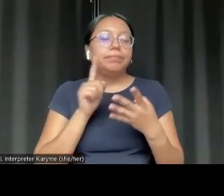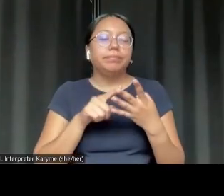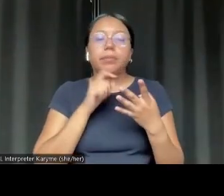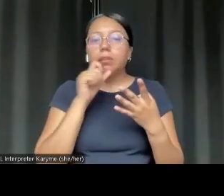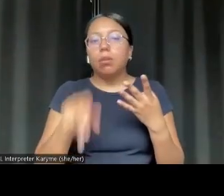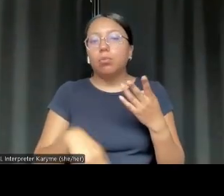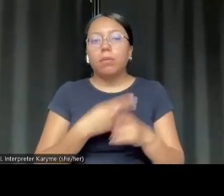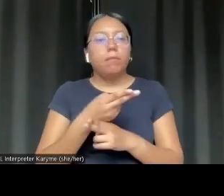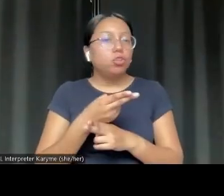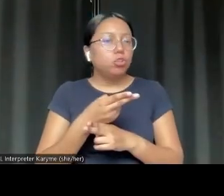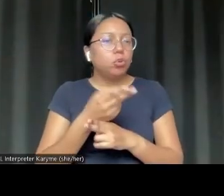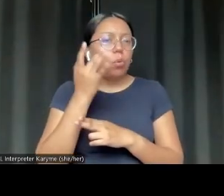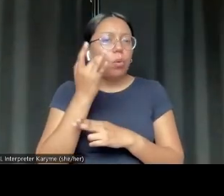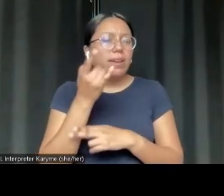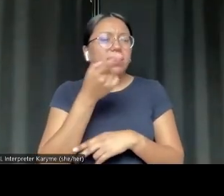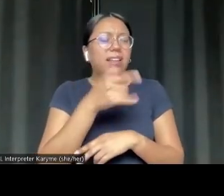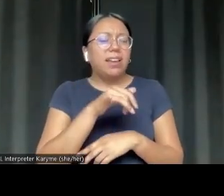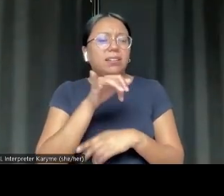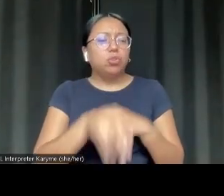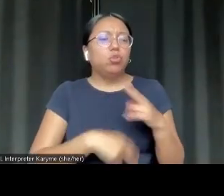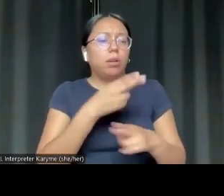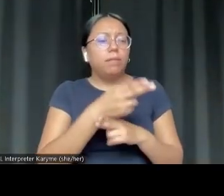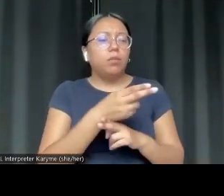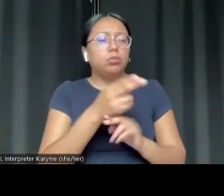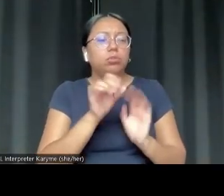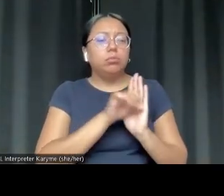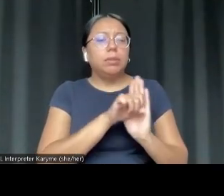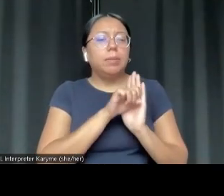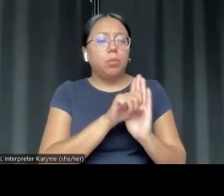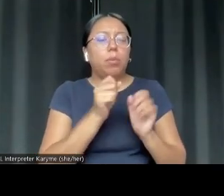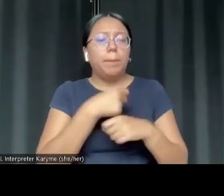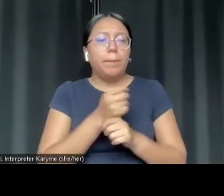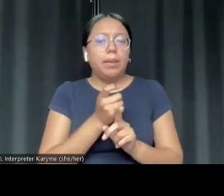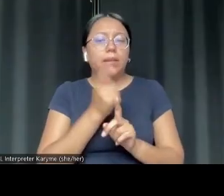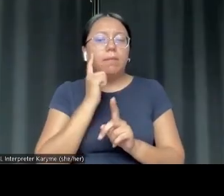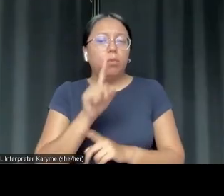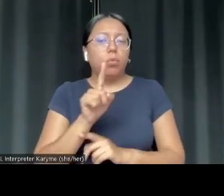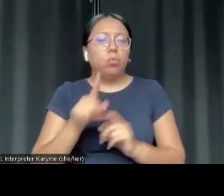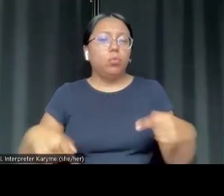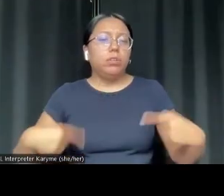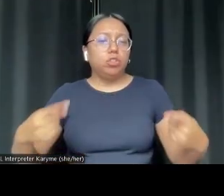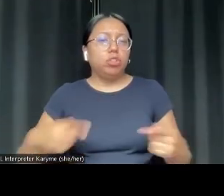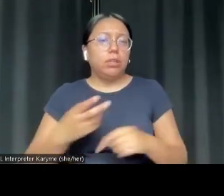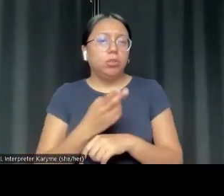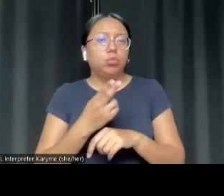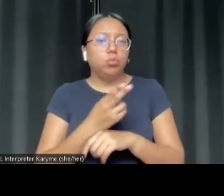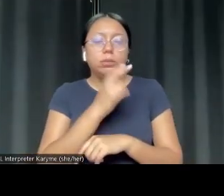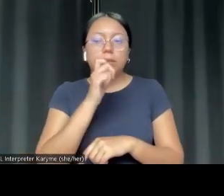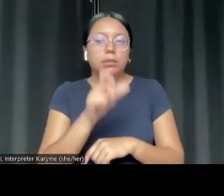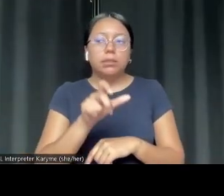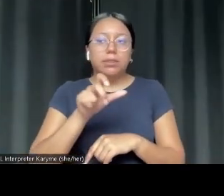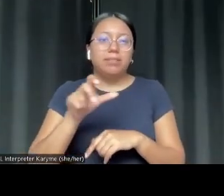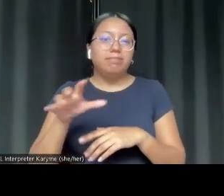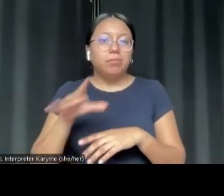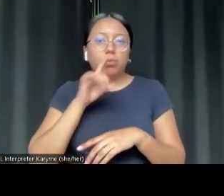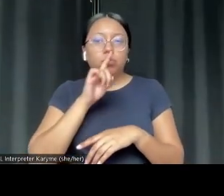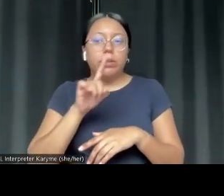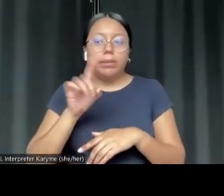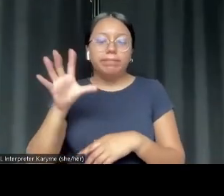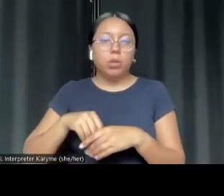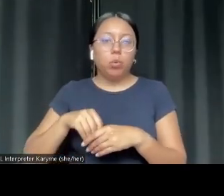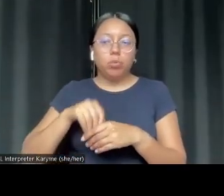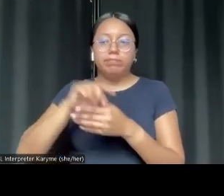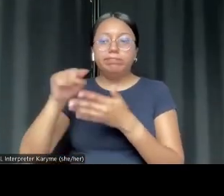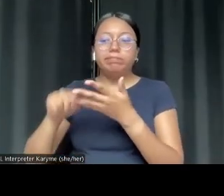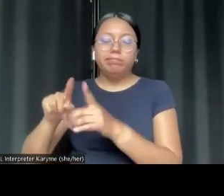universal standardization symbol be made of wheelchair use, which of course doesn't even remotely account for all the disability in the world? Lots of